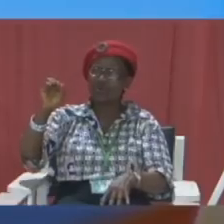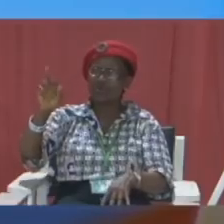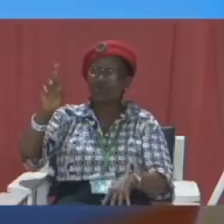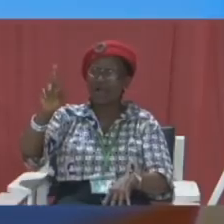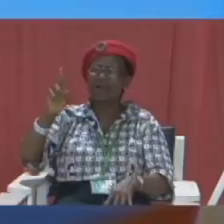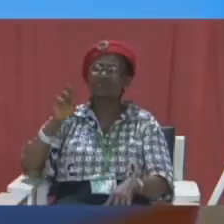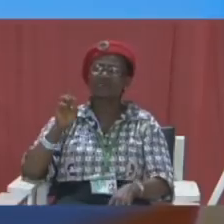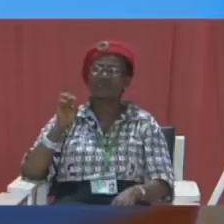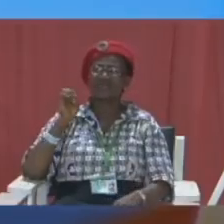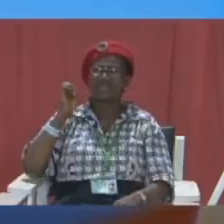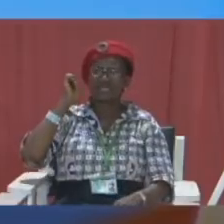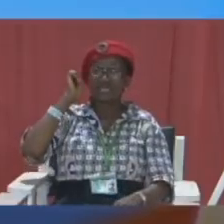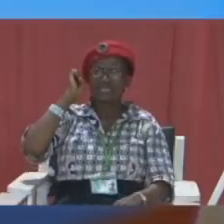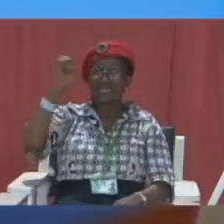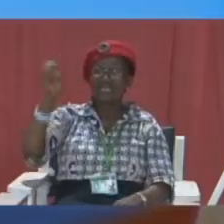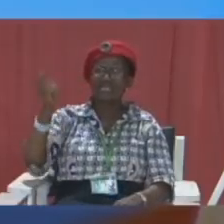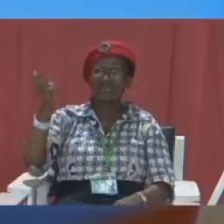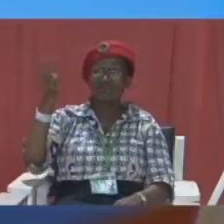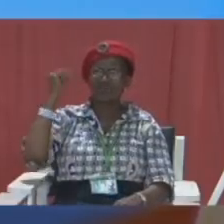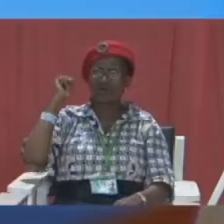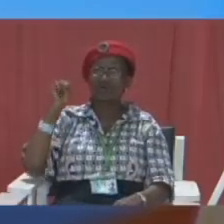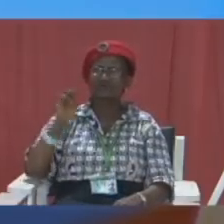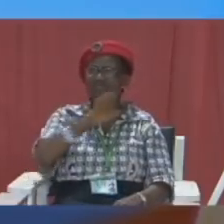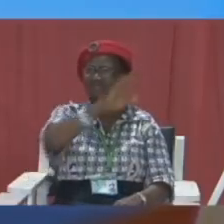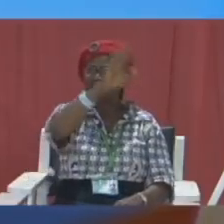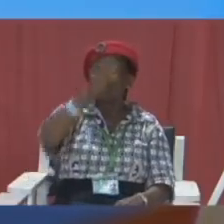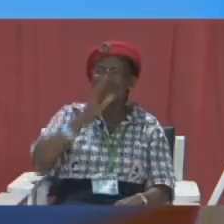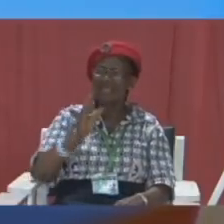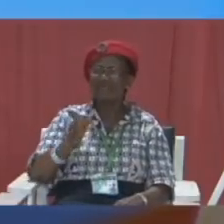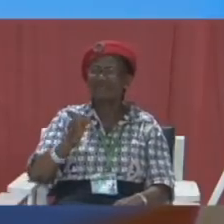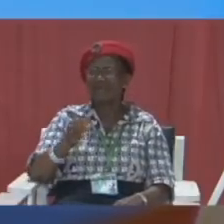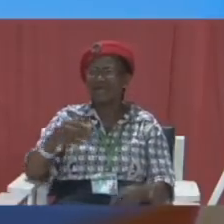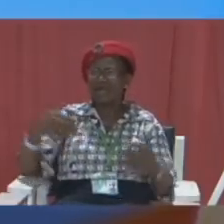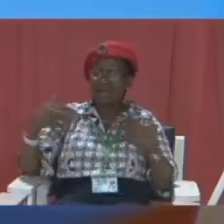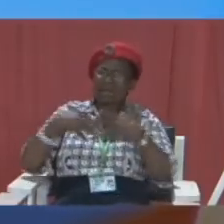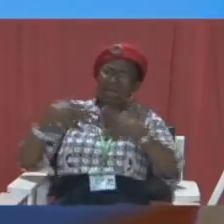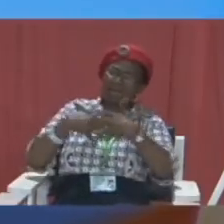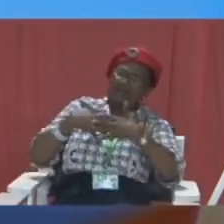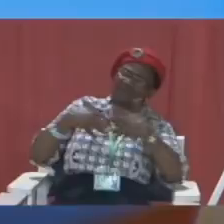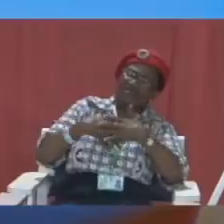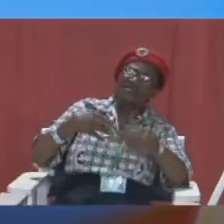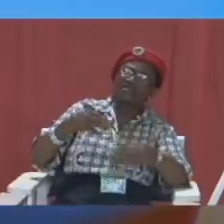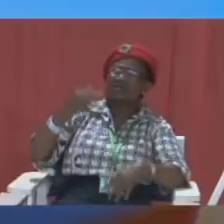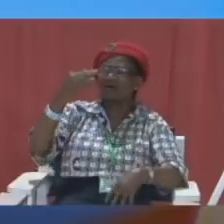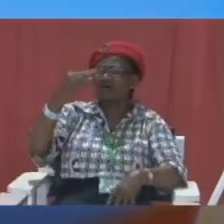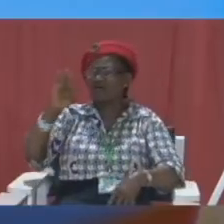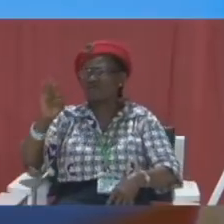He was never afraid of anybody again. Eru enikeni o ba mo.